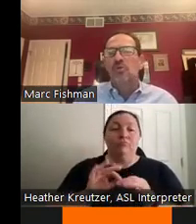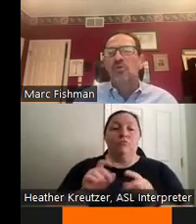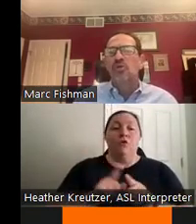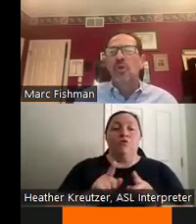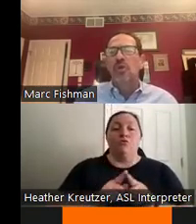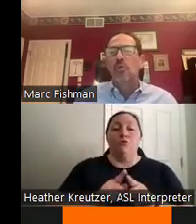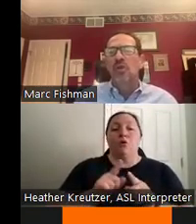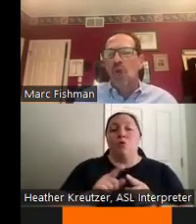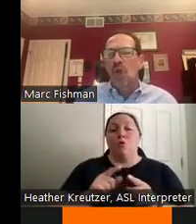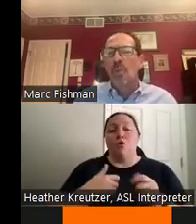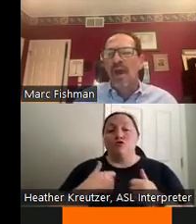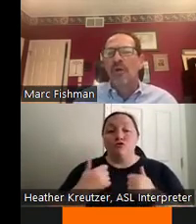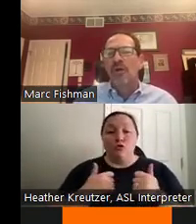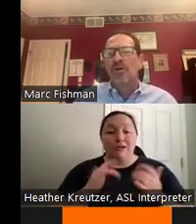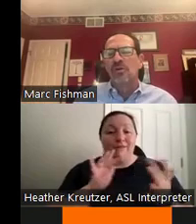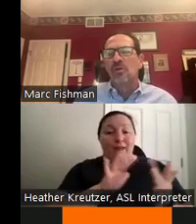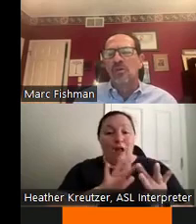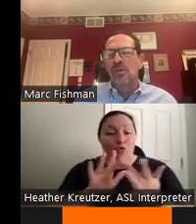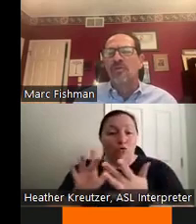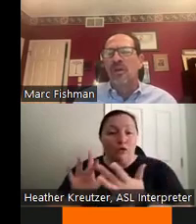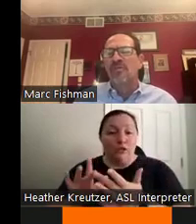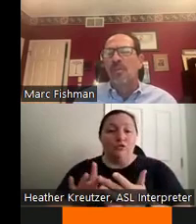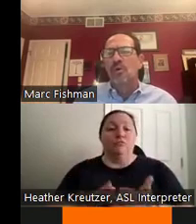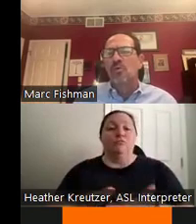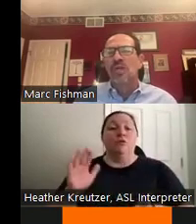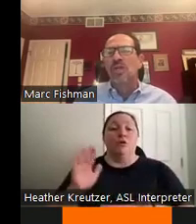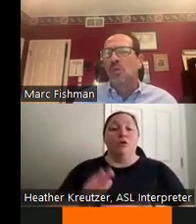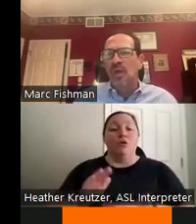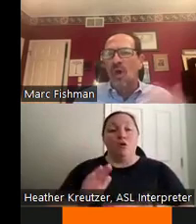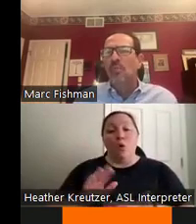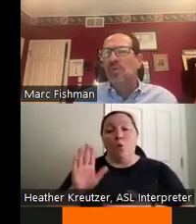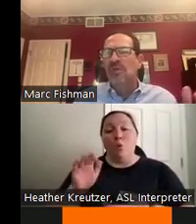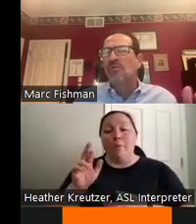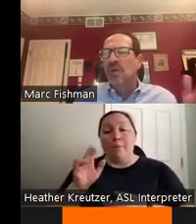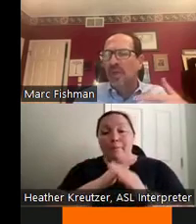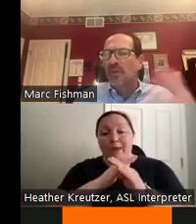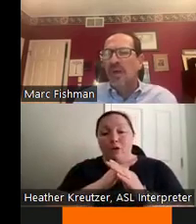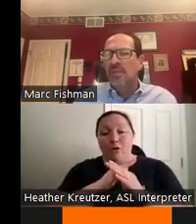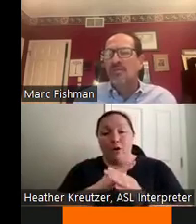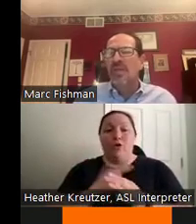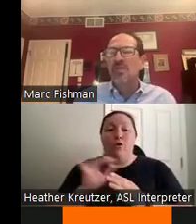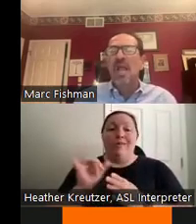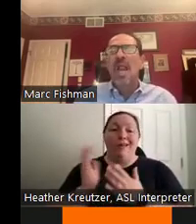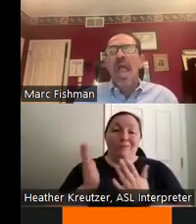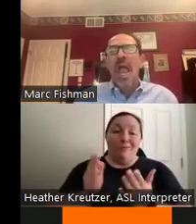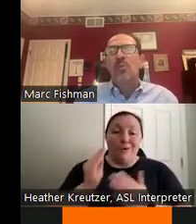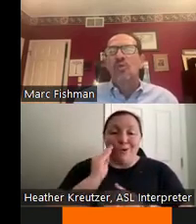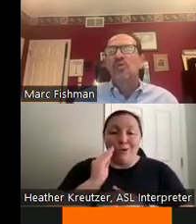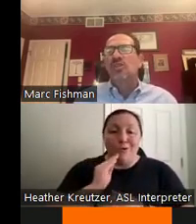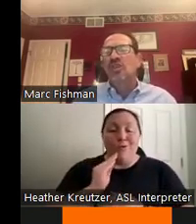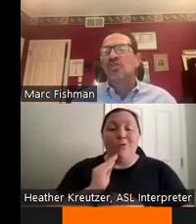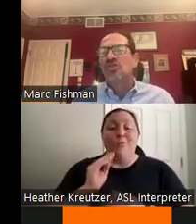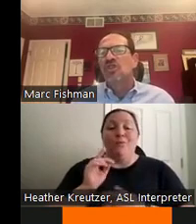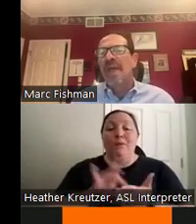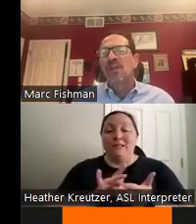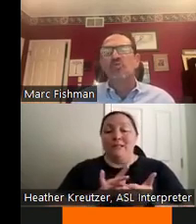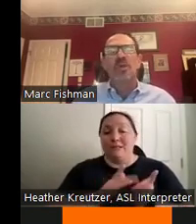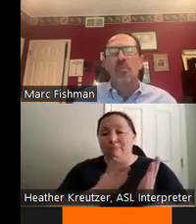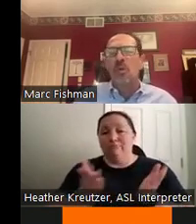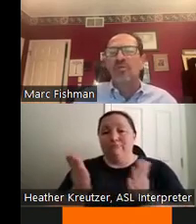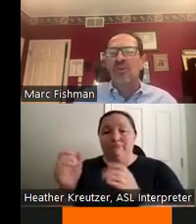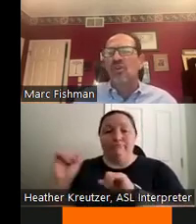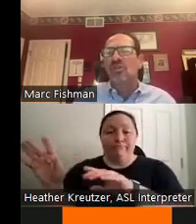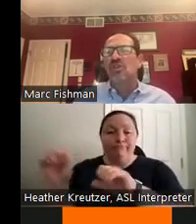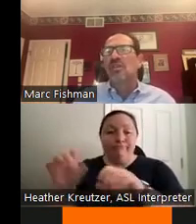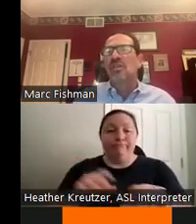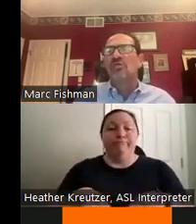outreach approach. We use a low barrier delivery of MOUD, including home delivery and other kinds of things. And we use contingency